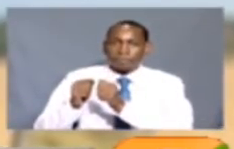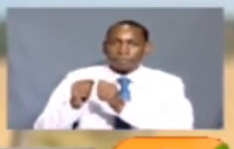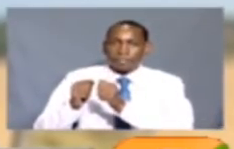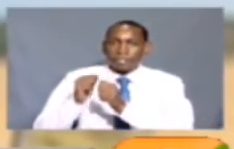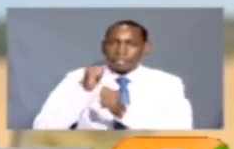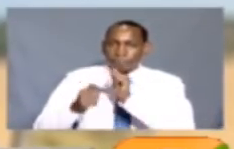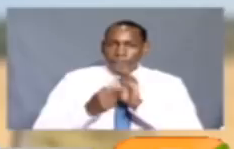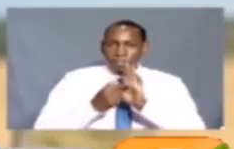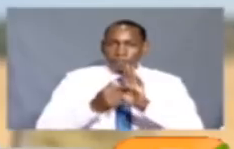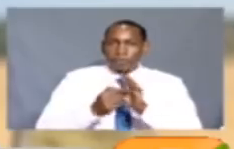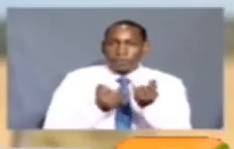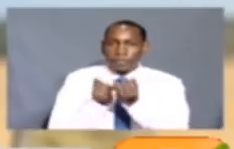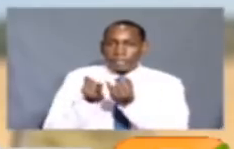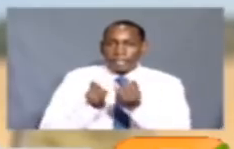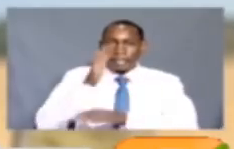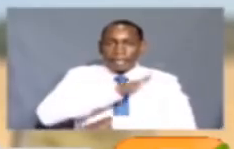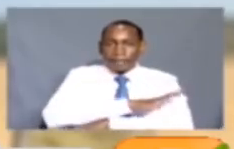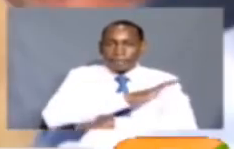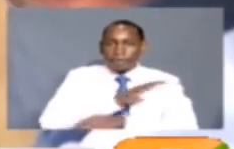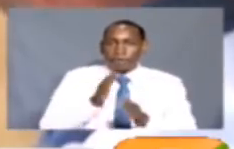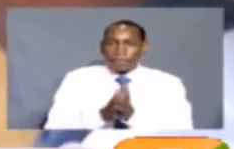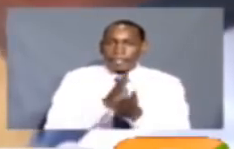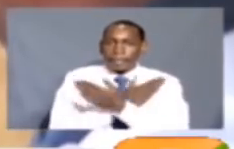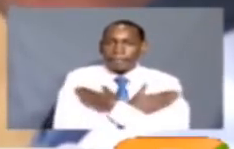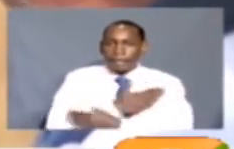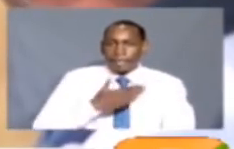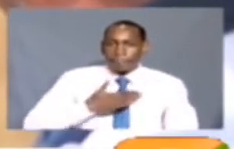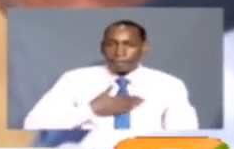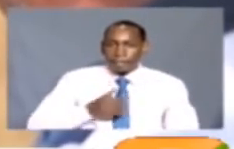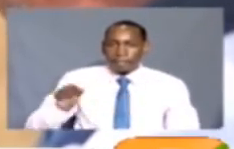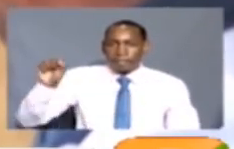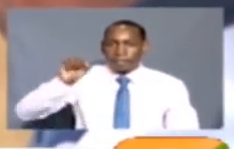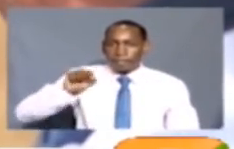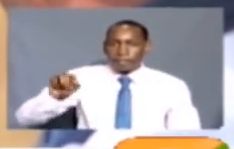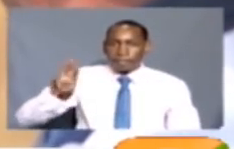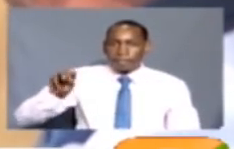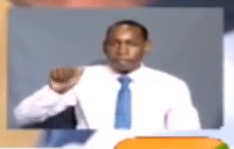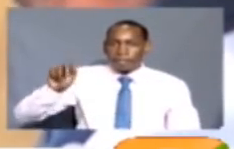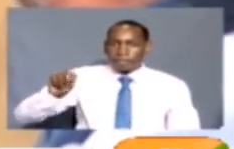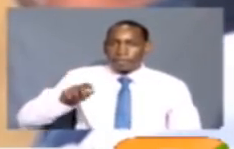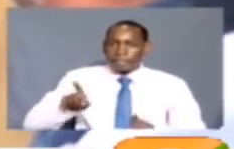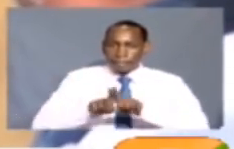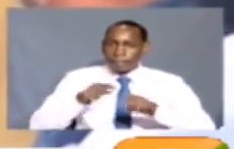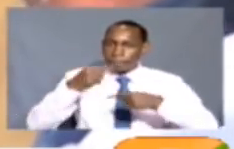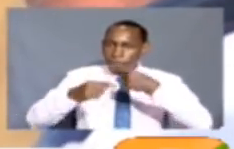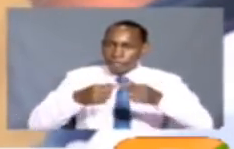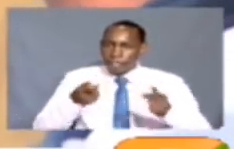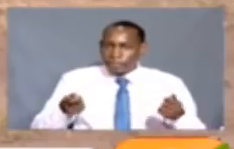show on Saturday afternoon along with my colleague then, Sean Carvelis, who's still on radio.